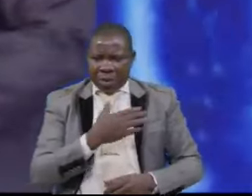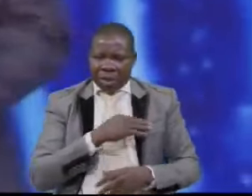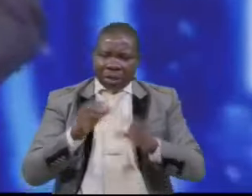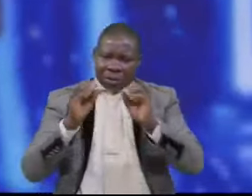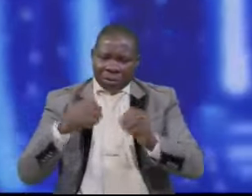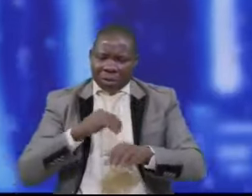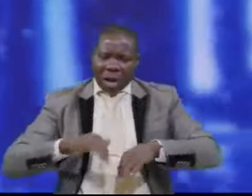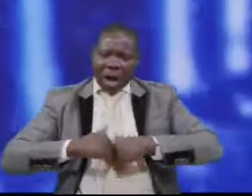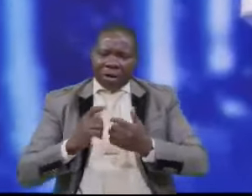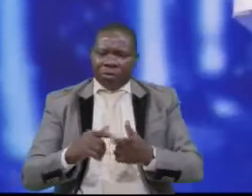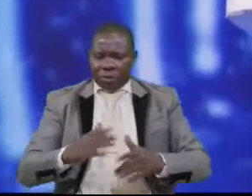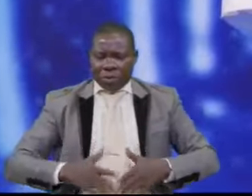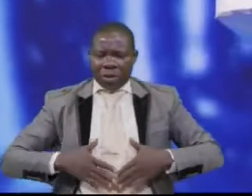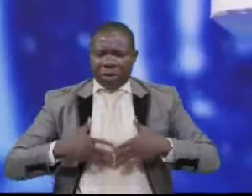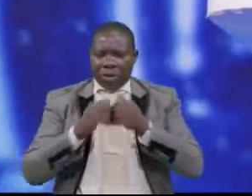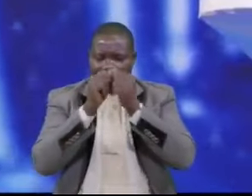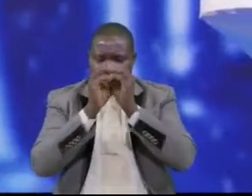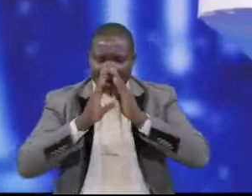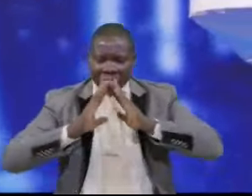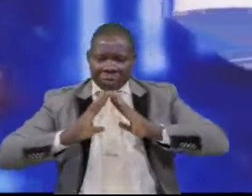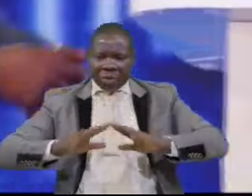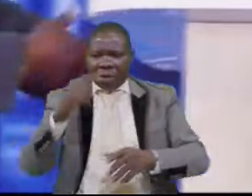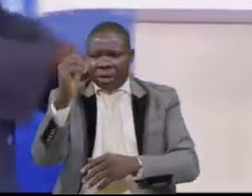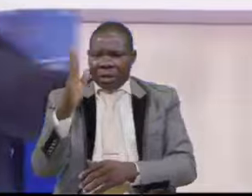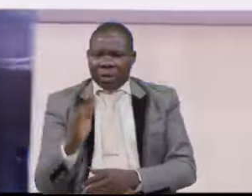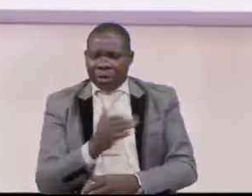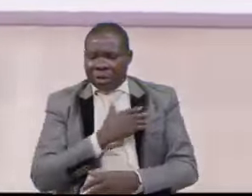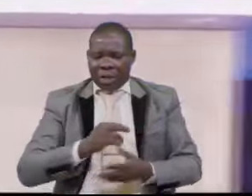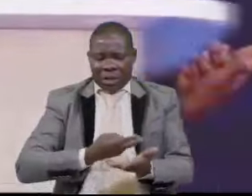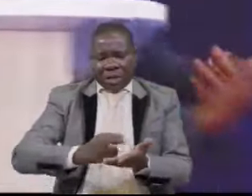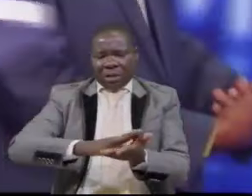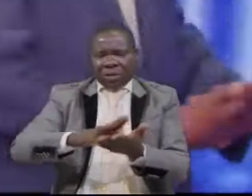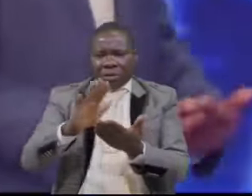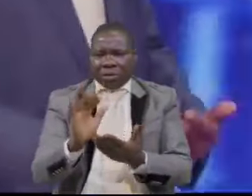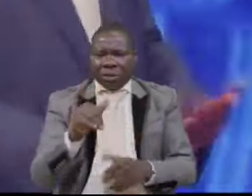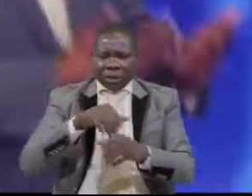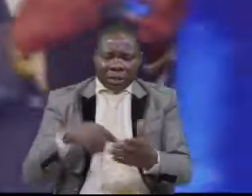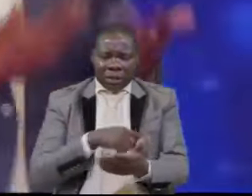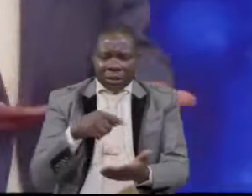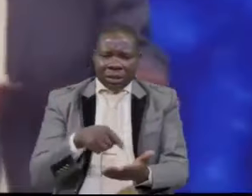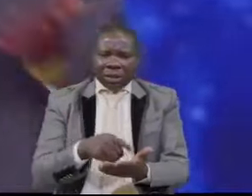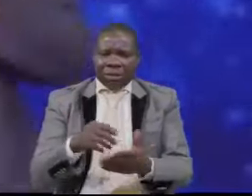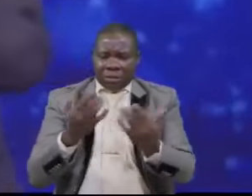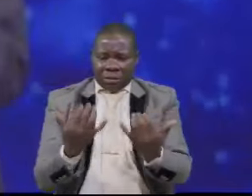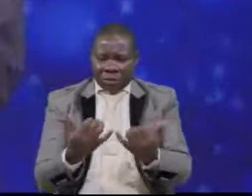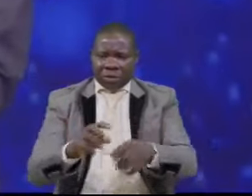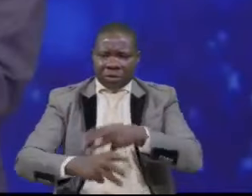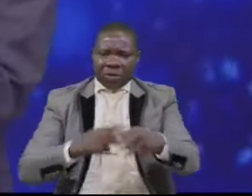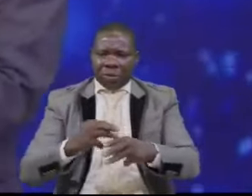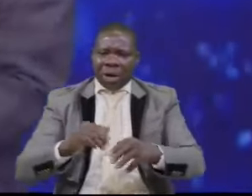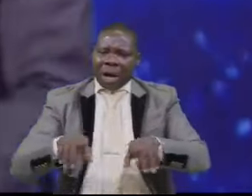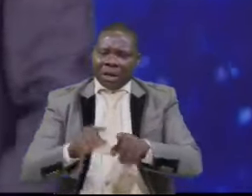and righteously in this present world. As I move on, how can I become 10